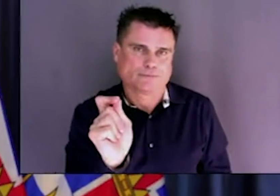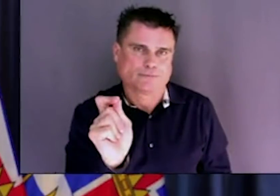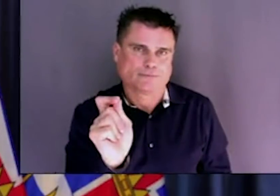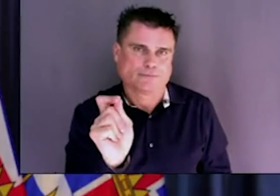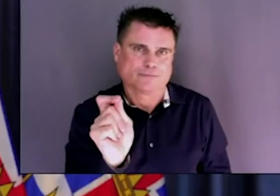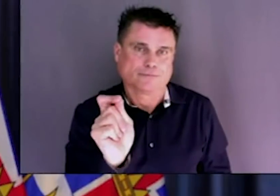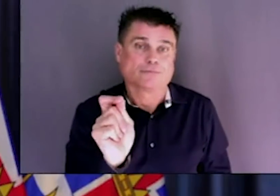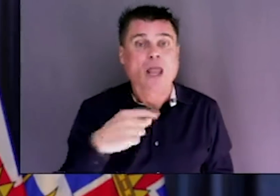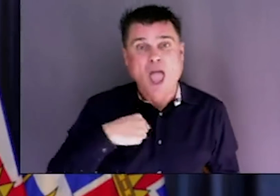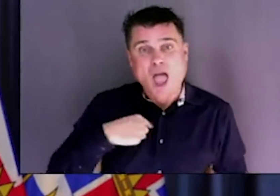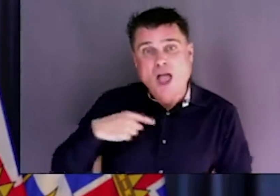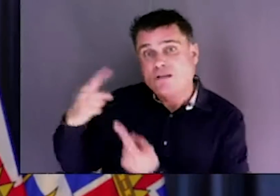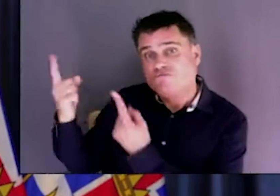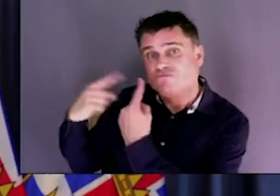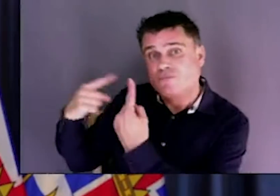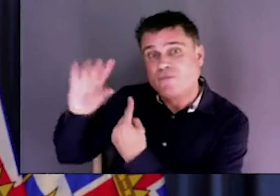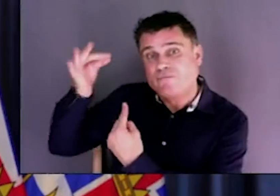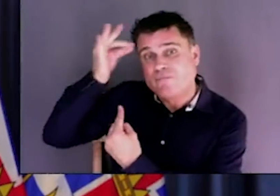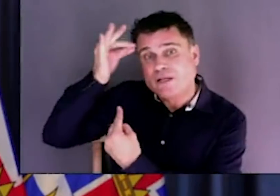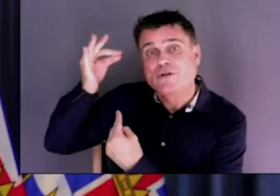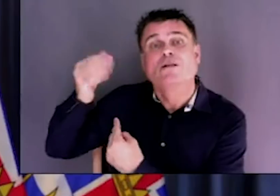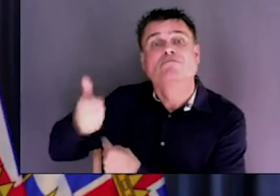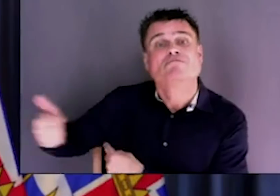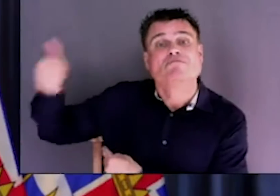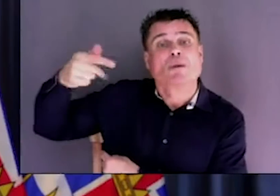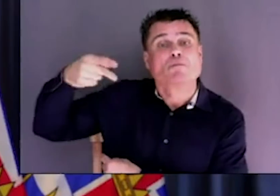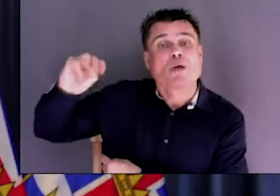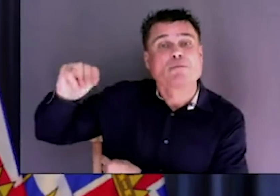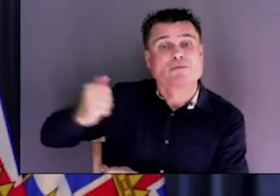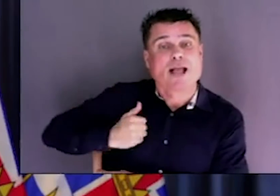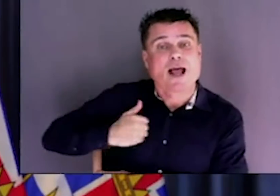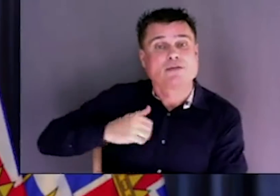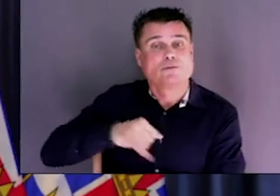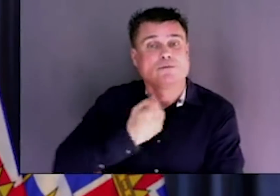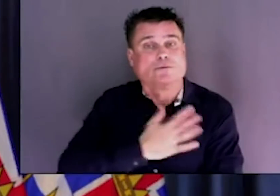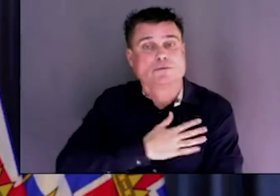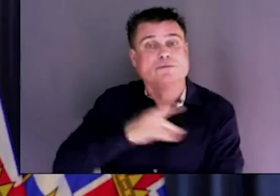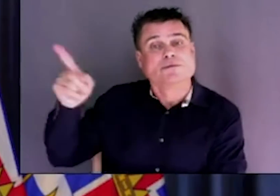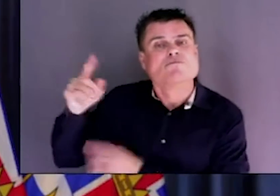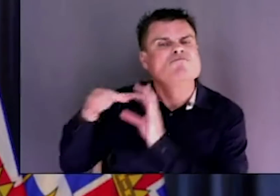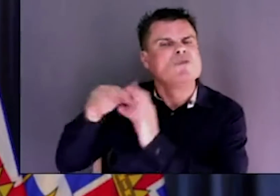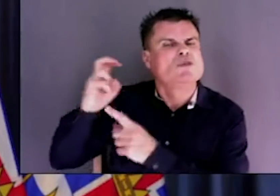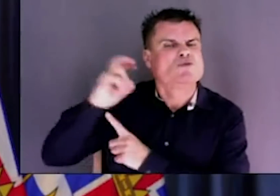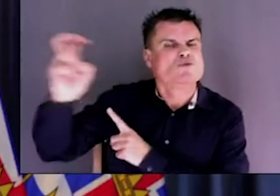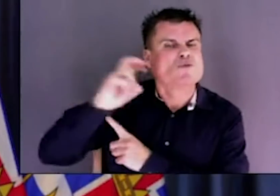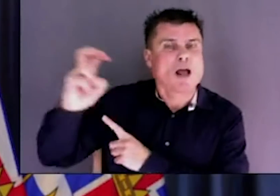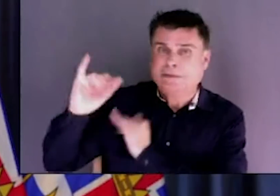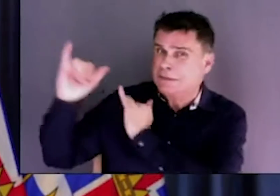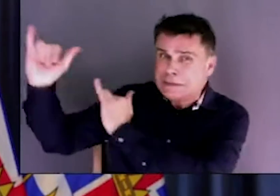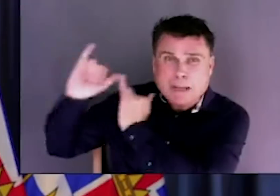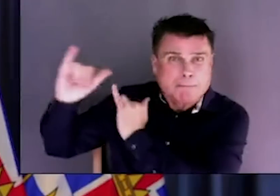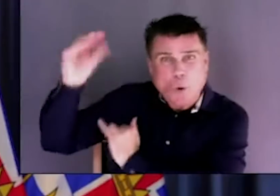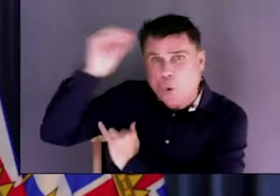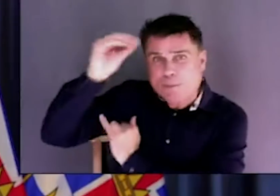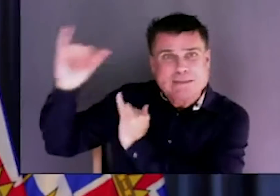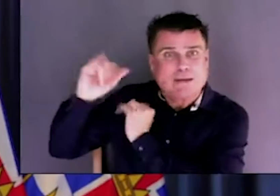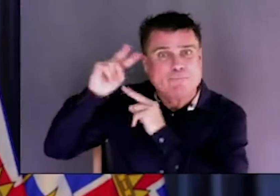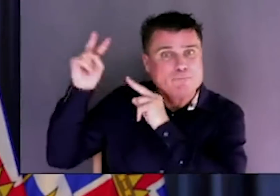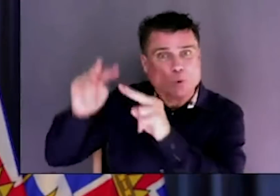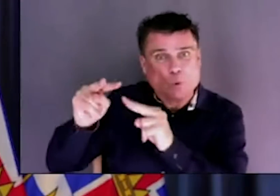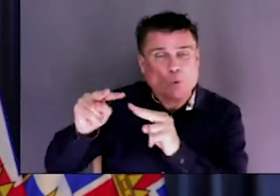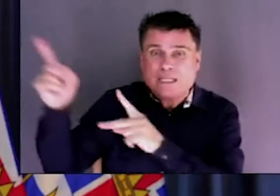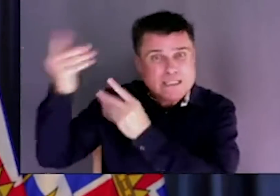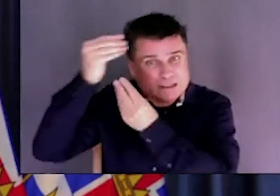conversations with the Prime Minister about non-essential travel, those are messages that the Prime Minister has delivered as well, as have other